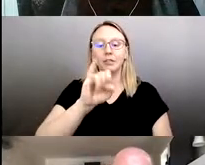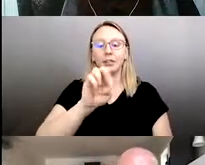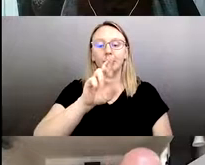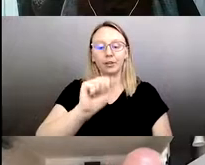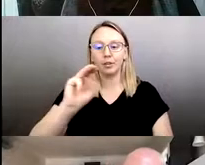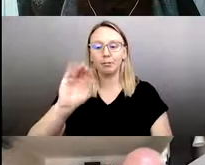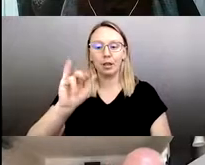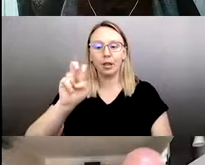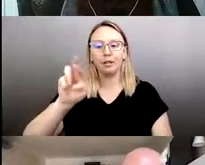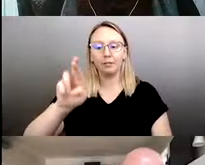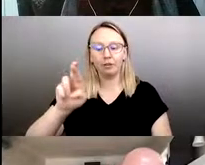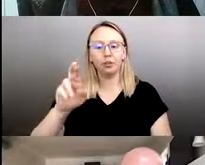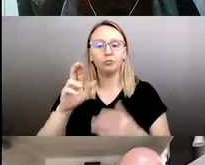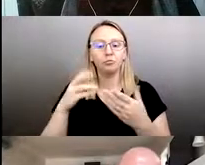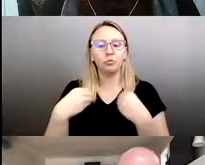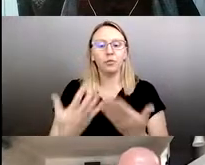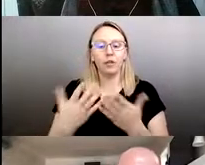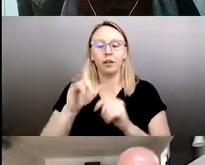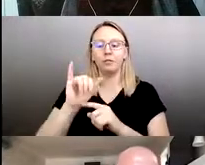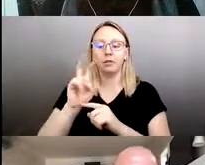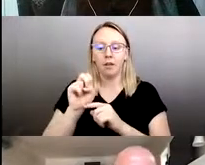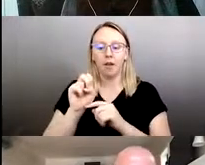ASL interpretation during today's event.